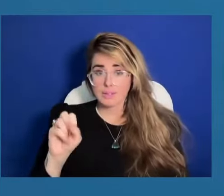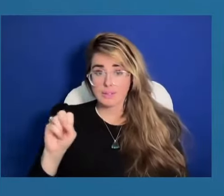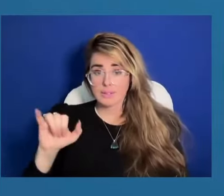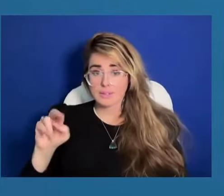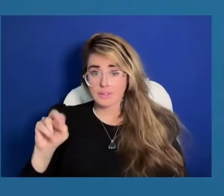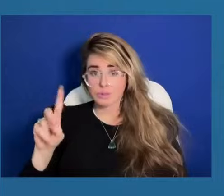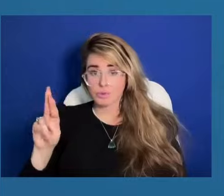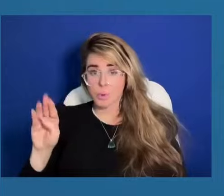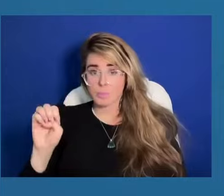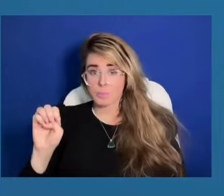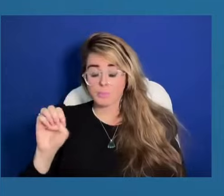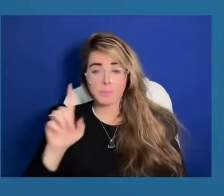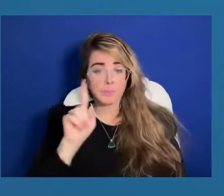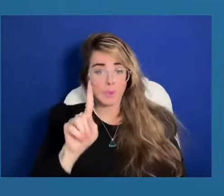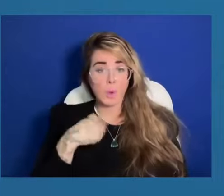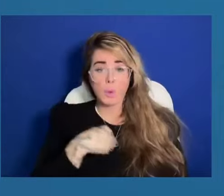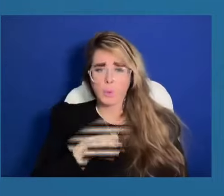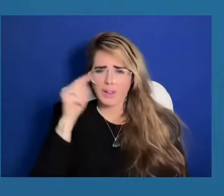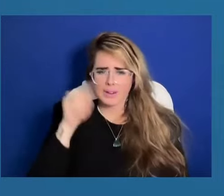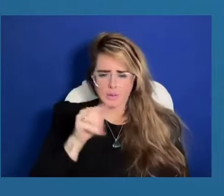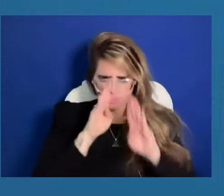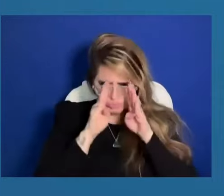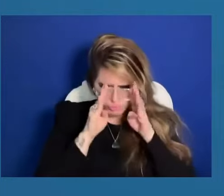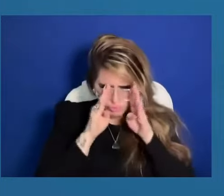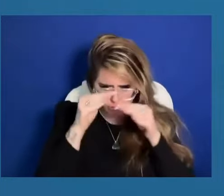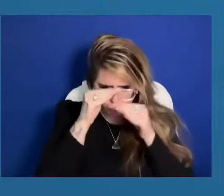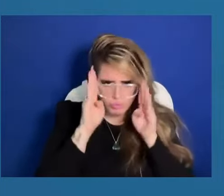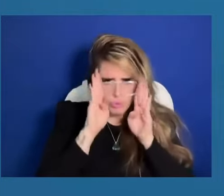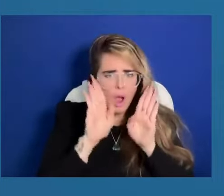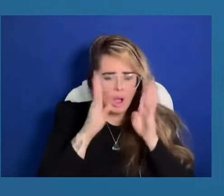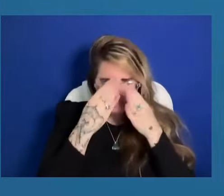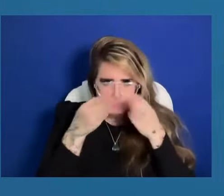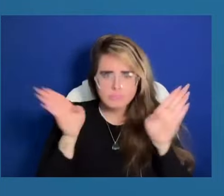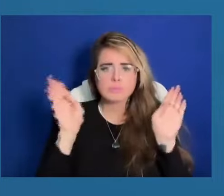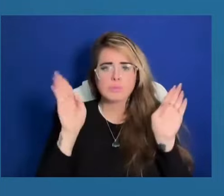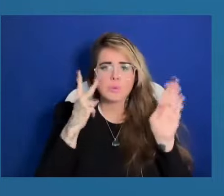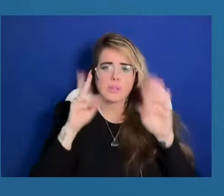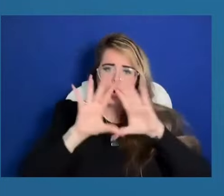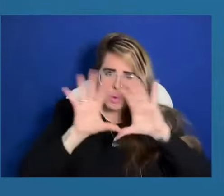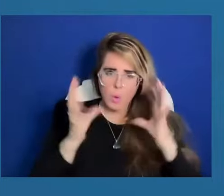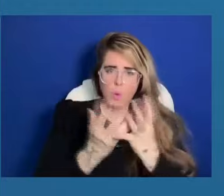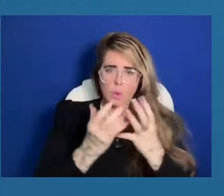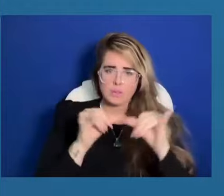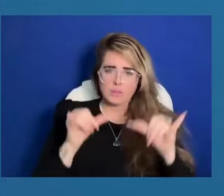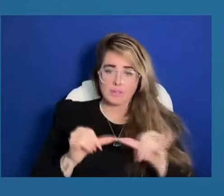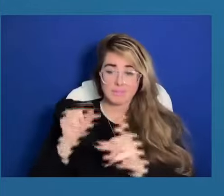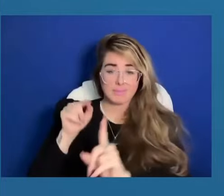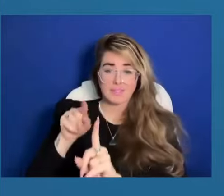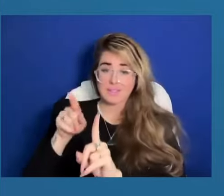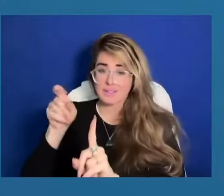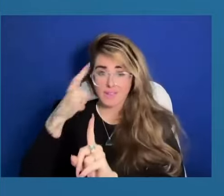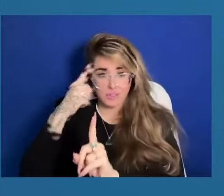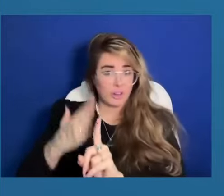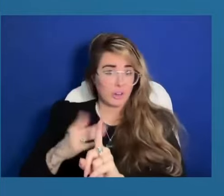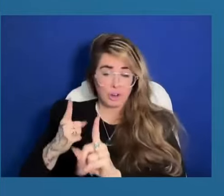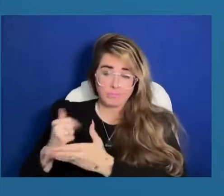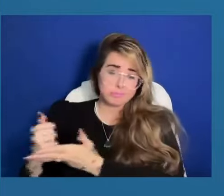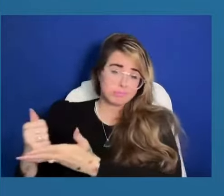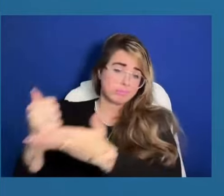We need to be looking at a holistic system. That's what we have in this governor, and I'm super grateful for her. Certainly grateful to be here